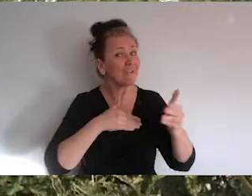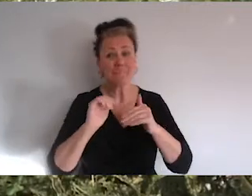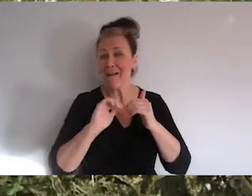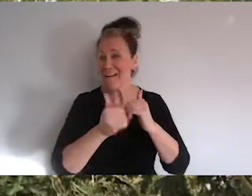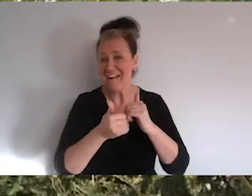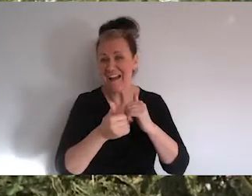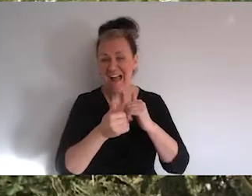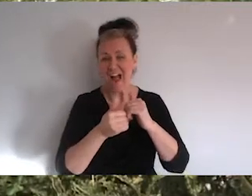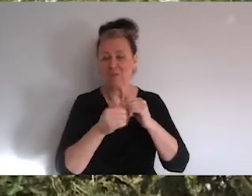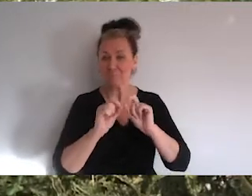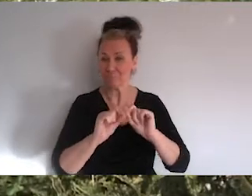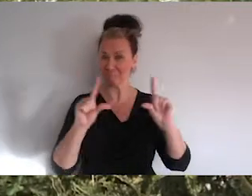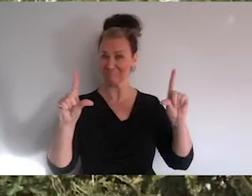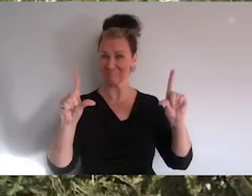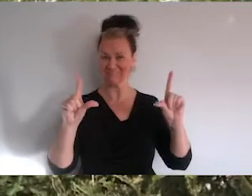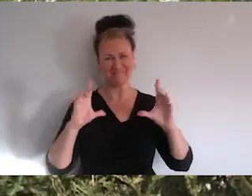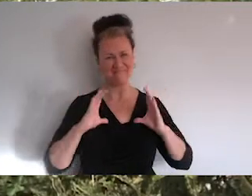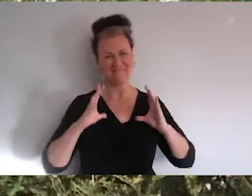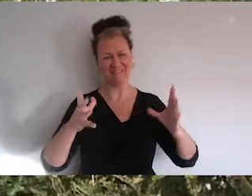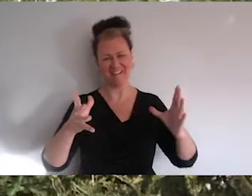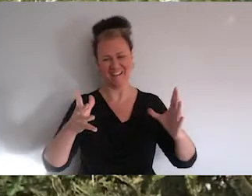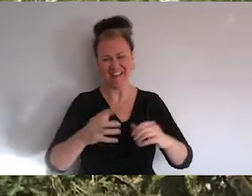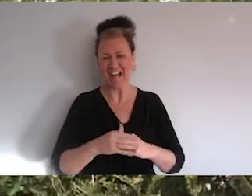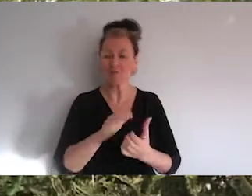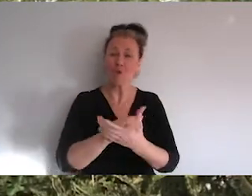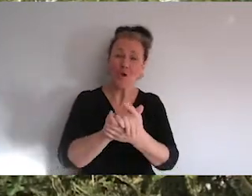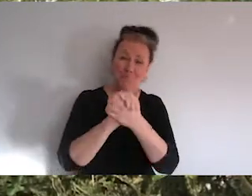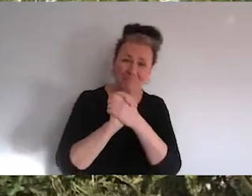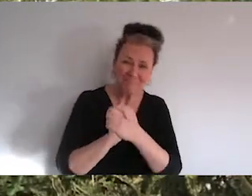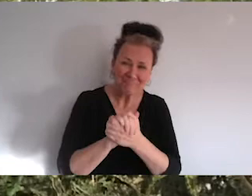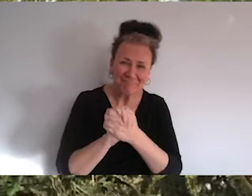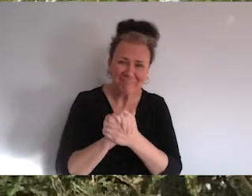share it with you by any means necessary. So